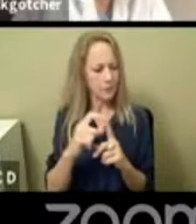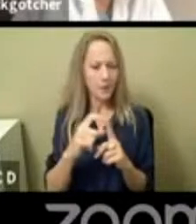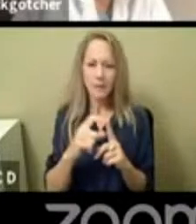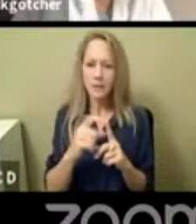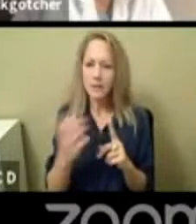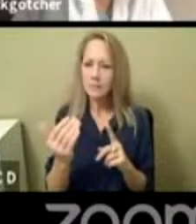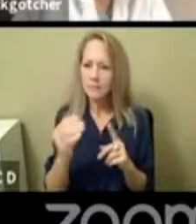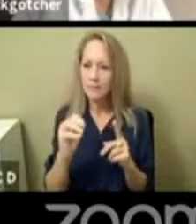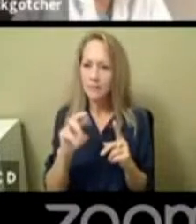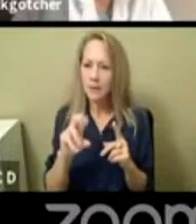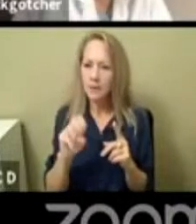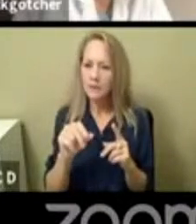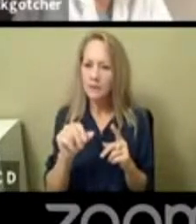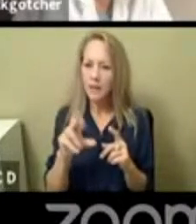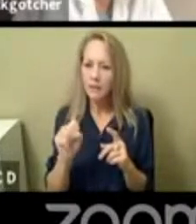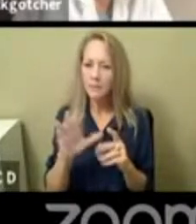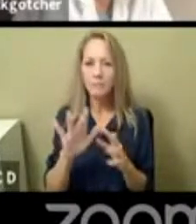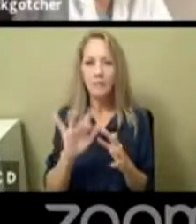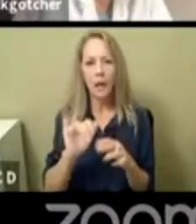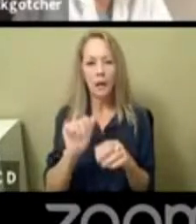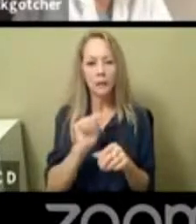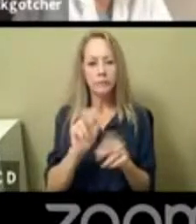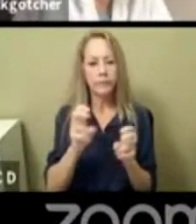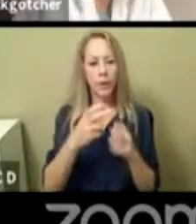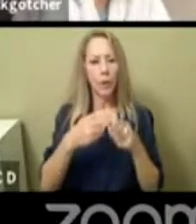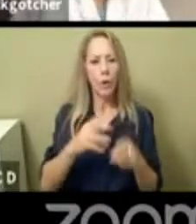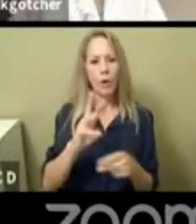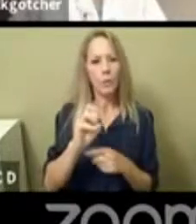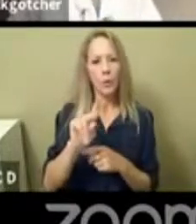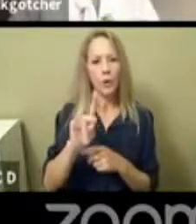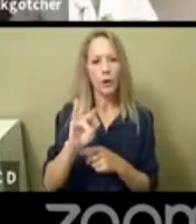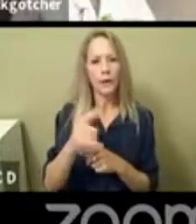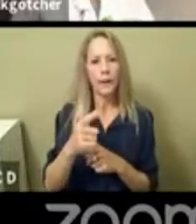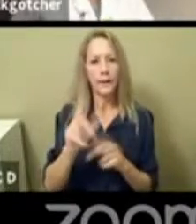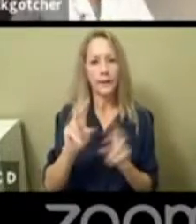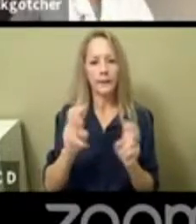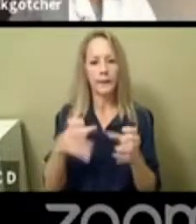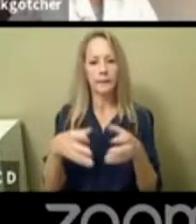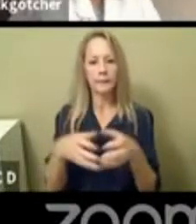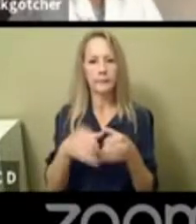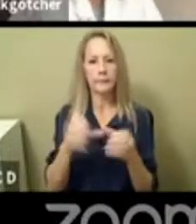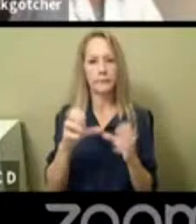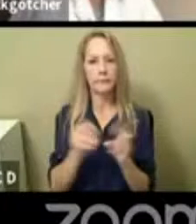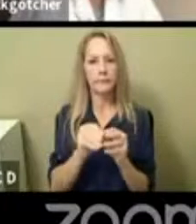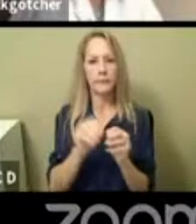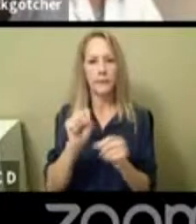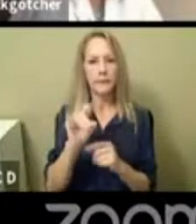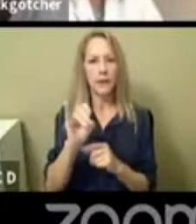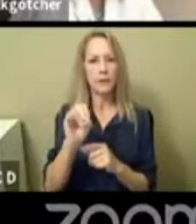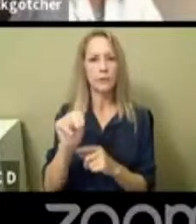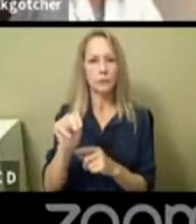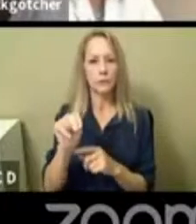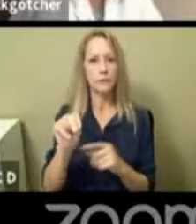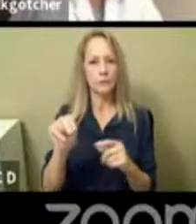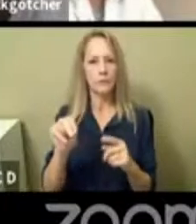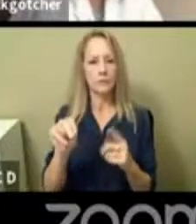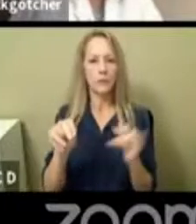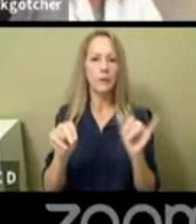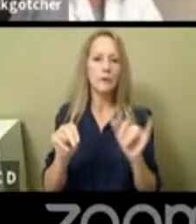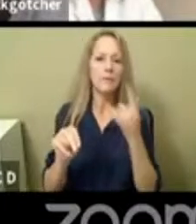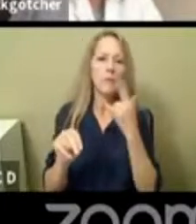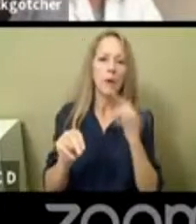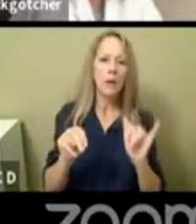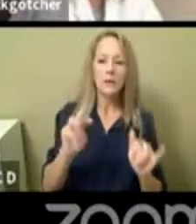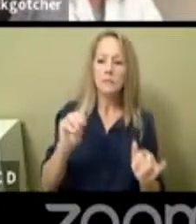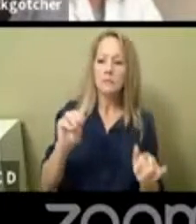Mr. Sanders, but basically a working session. So that, for instance, if Ms.